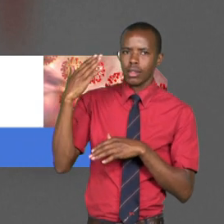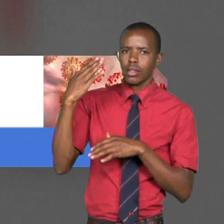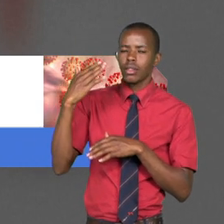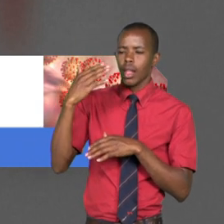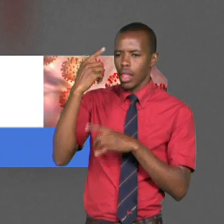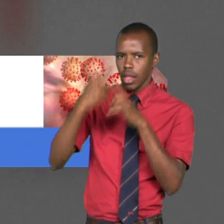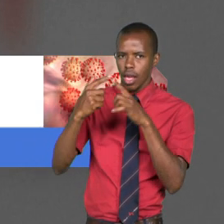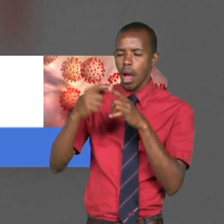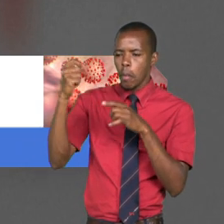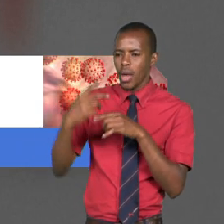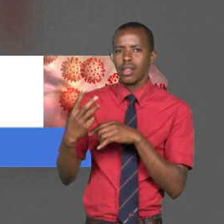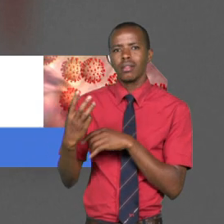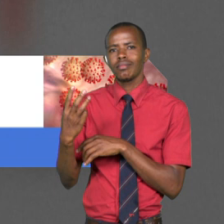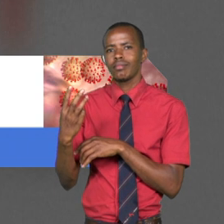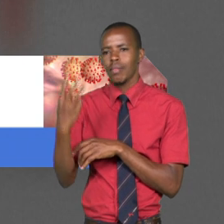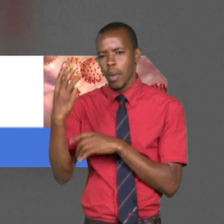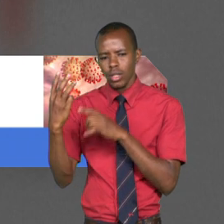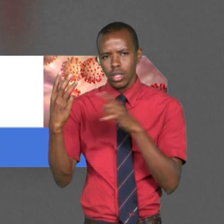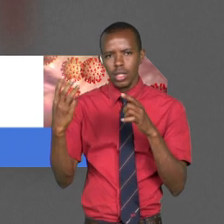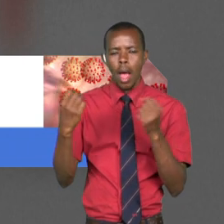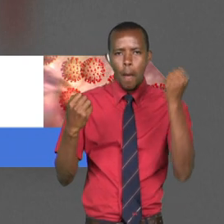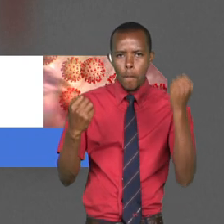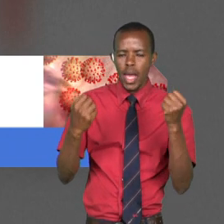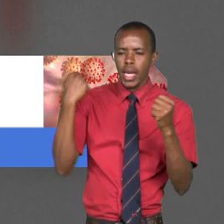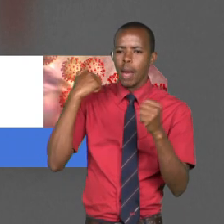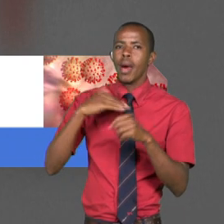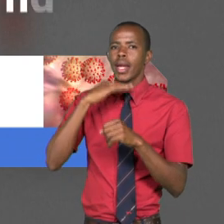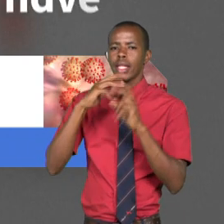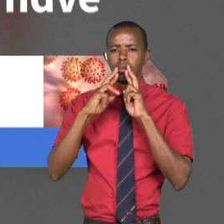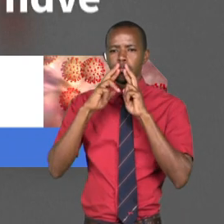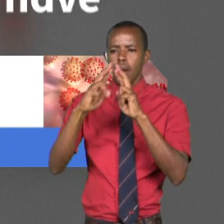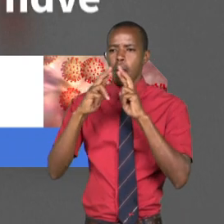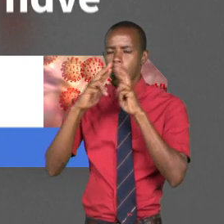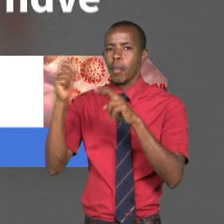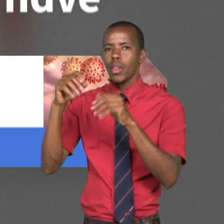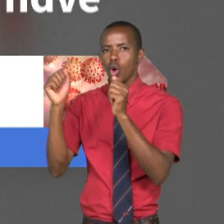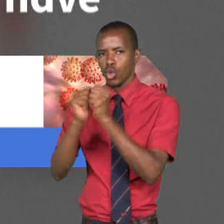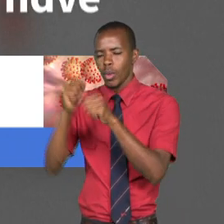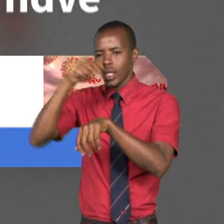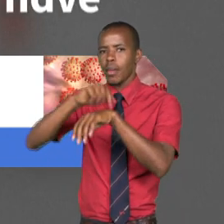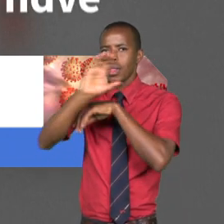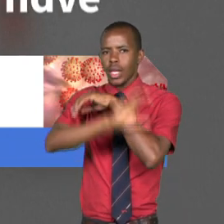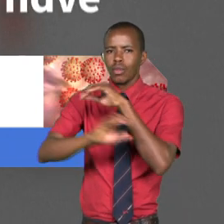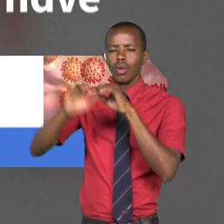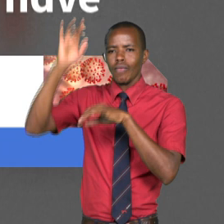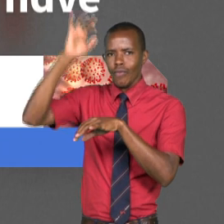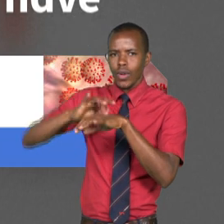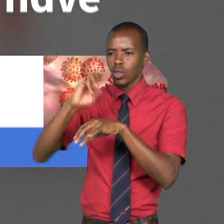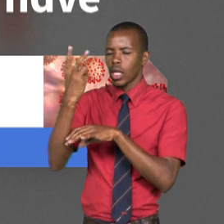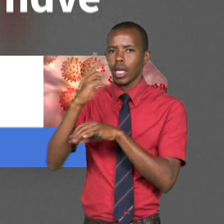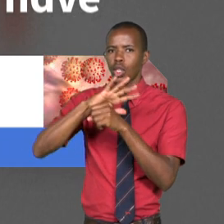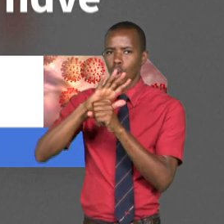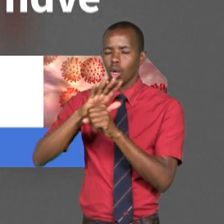between mid-March and mid-May last year, but the bulk of the deaths have been recorded since October, when the country was hit by a second surge